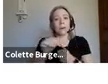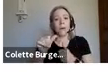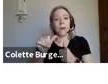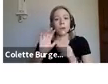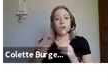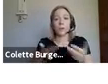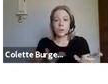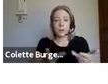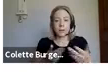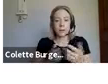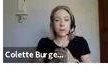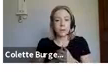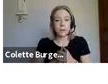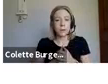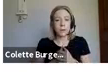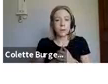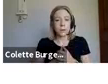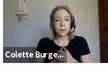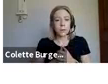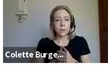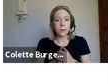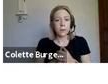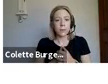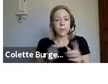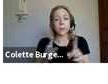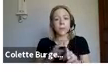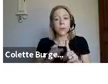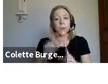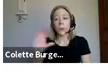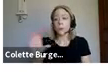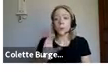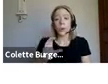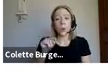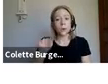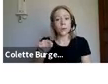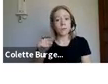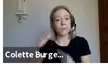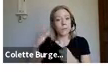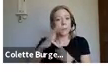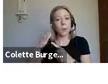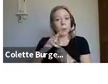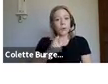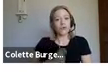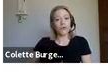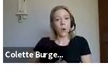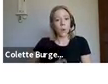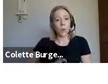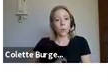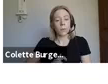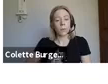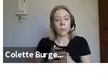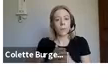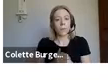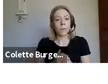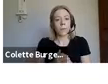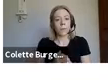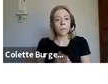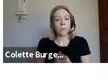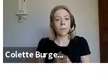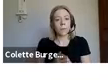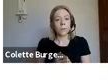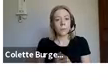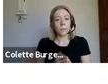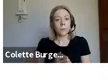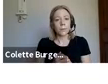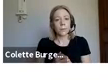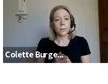And, you know, at the recipient country level, I think donors also have to play a really important role. I mean, we often see that we have great policies